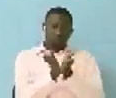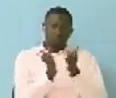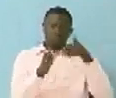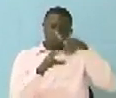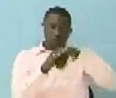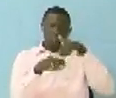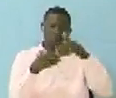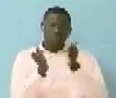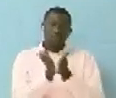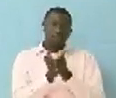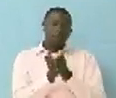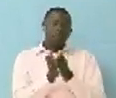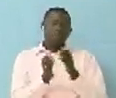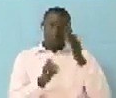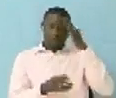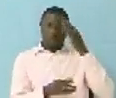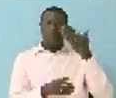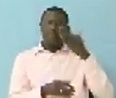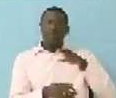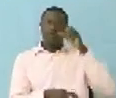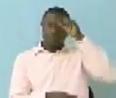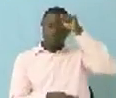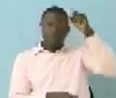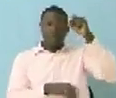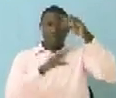But his designation, I wouldn't know.